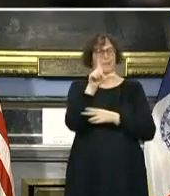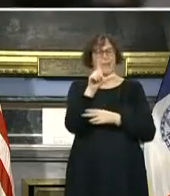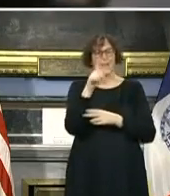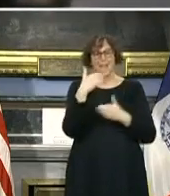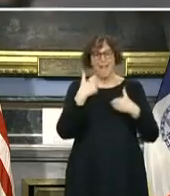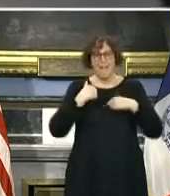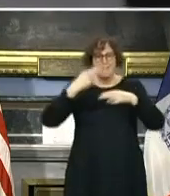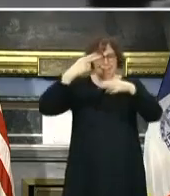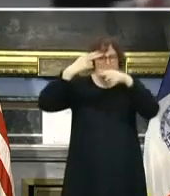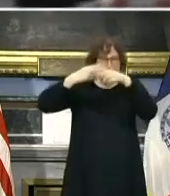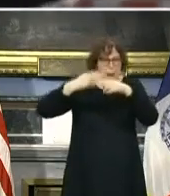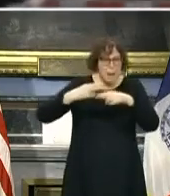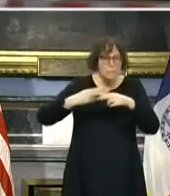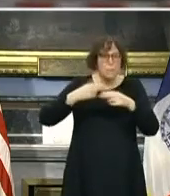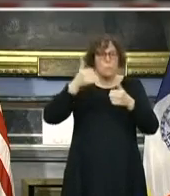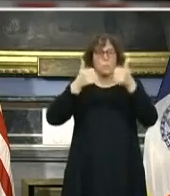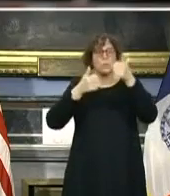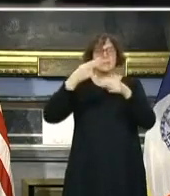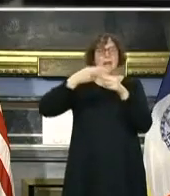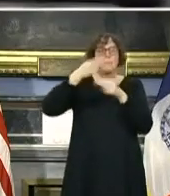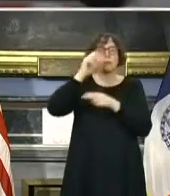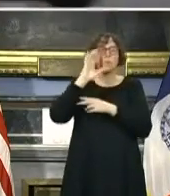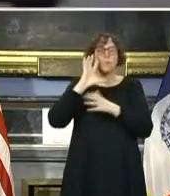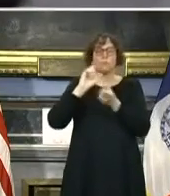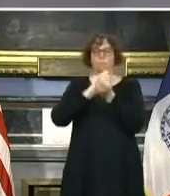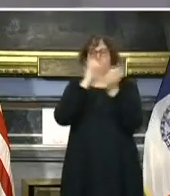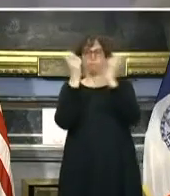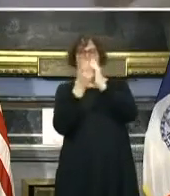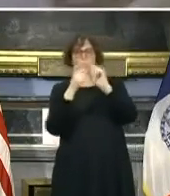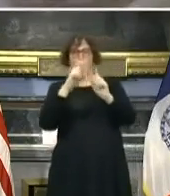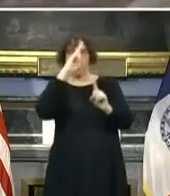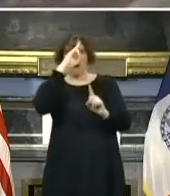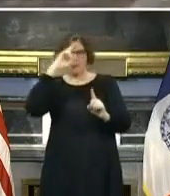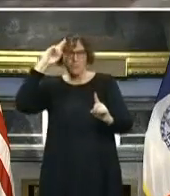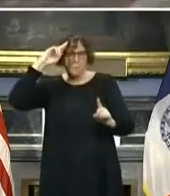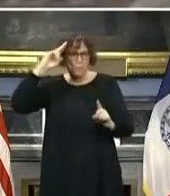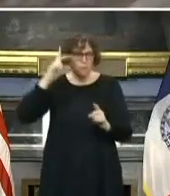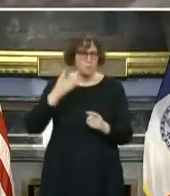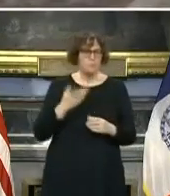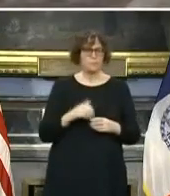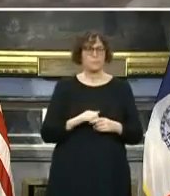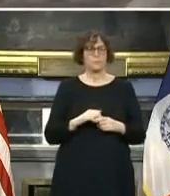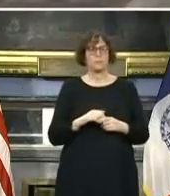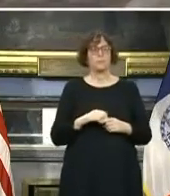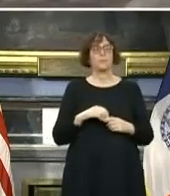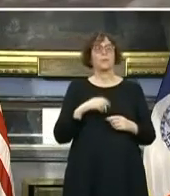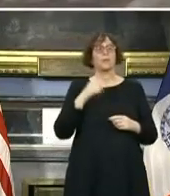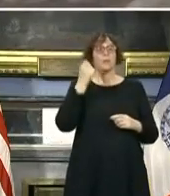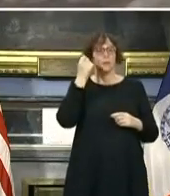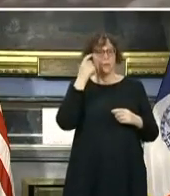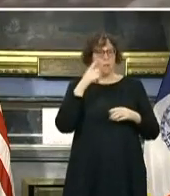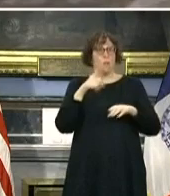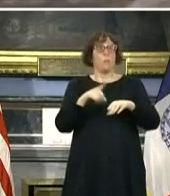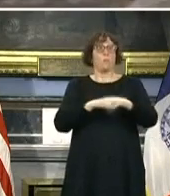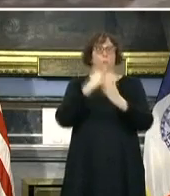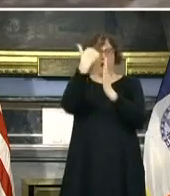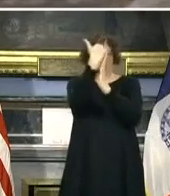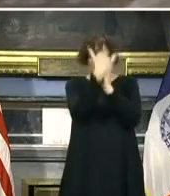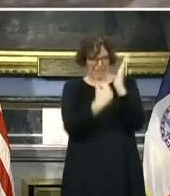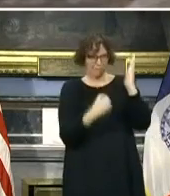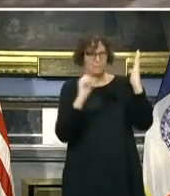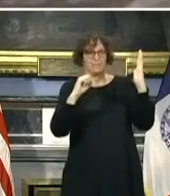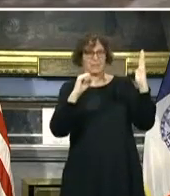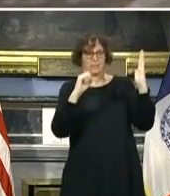be a large number of hotels. So, first of all, Van Cortlandt Park, yeah, that's another example of a field hospital being set up by FEMA.